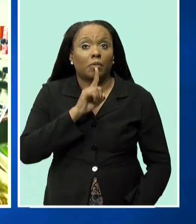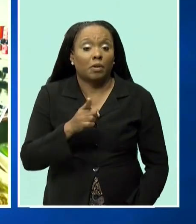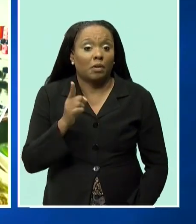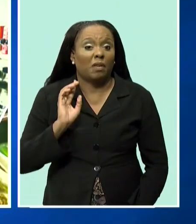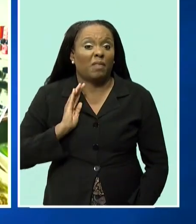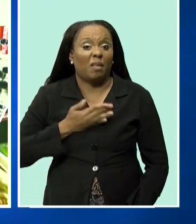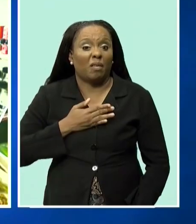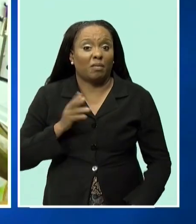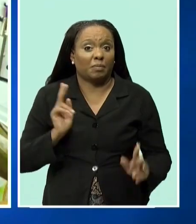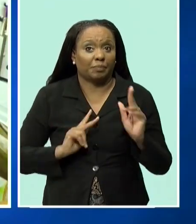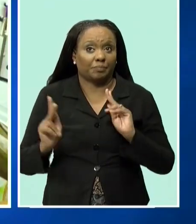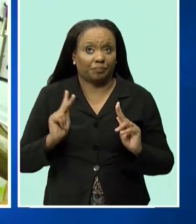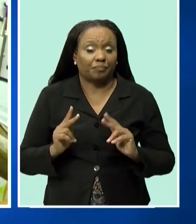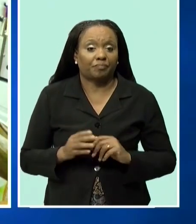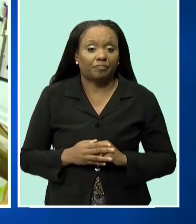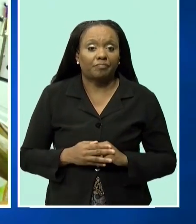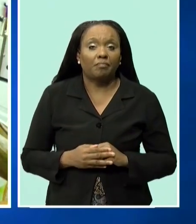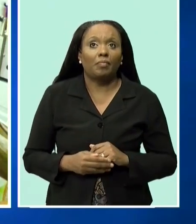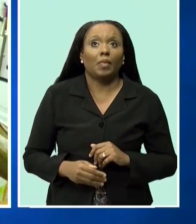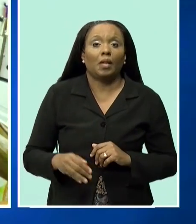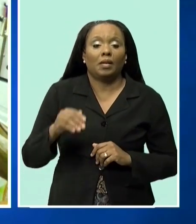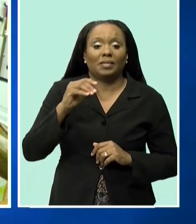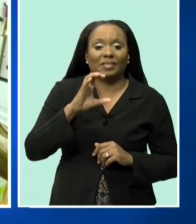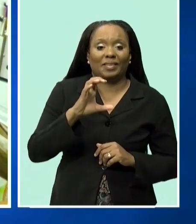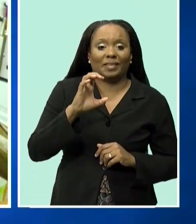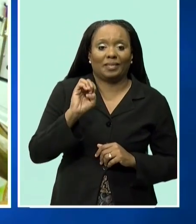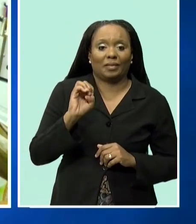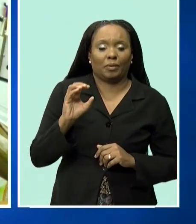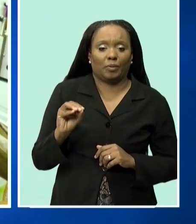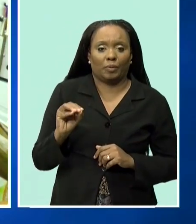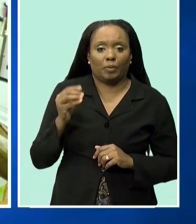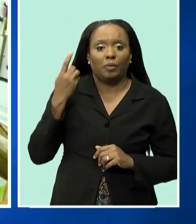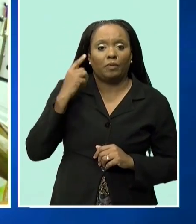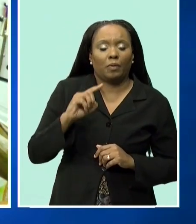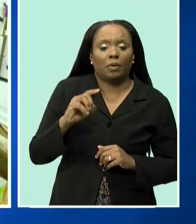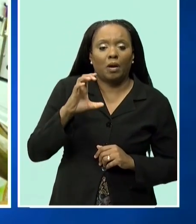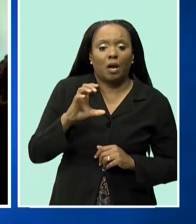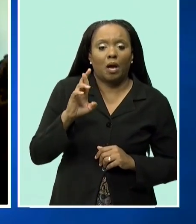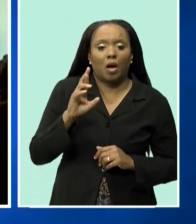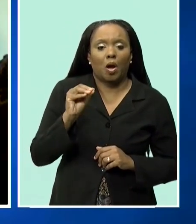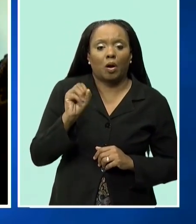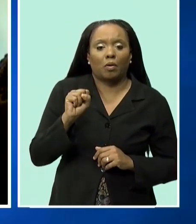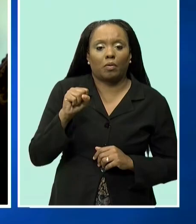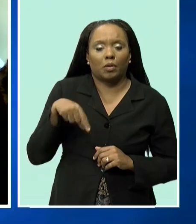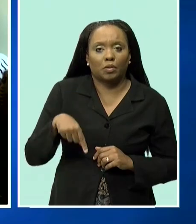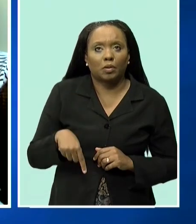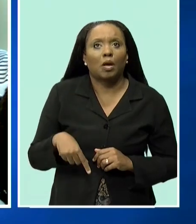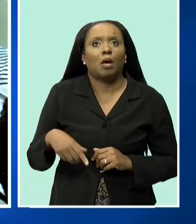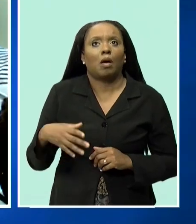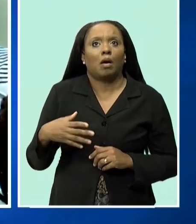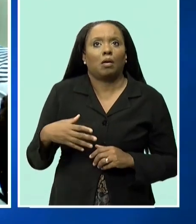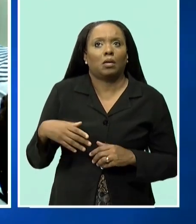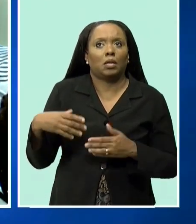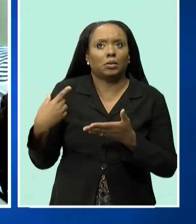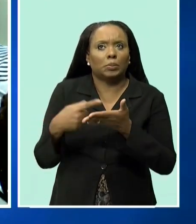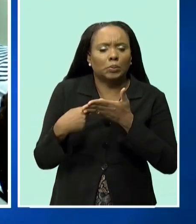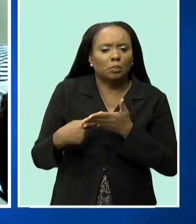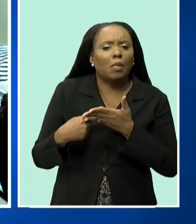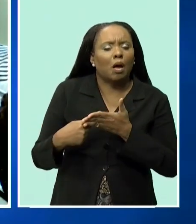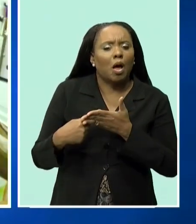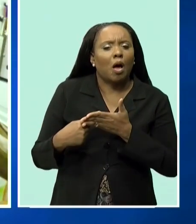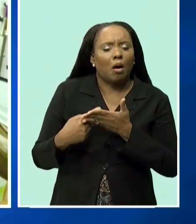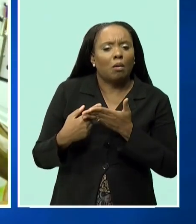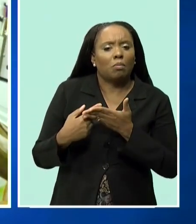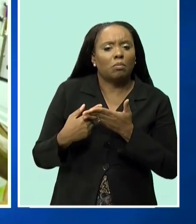people. Chief Executive Officer of CROSSQ, Derek Omar, gave some insight regarding the new strategic plan. And our vision